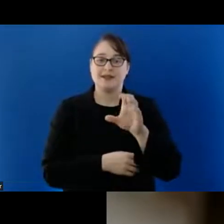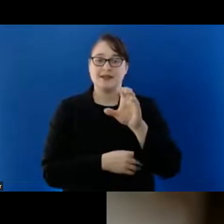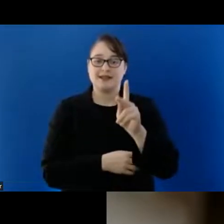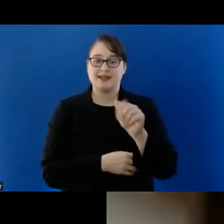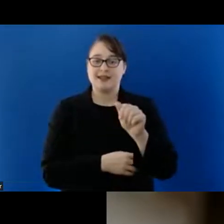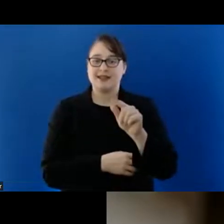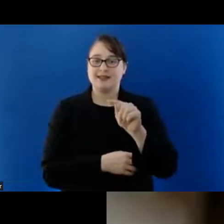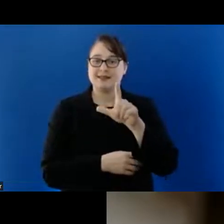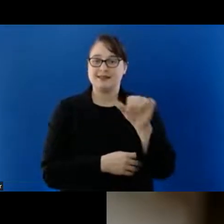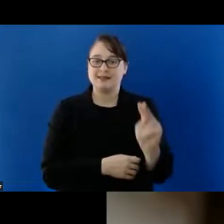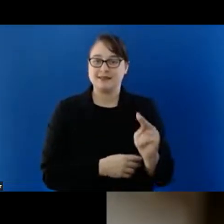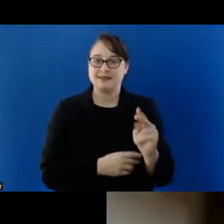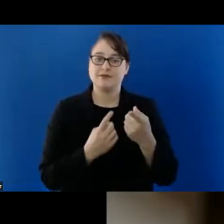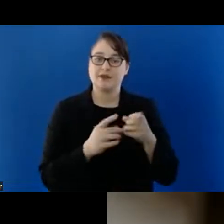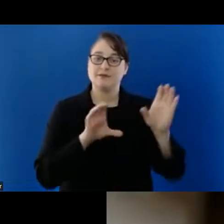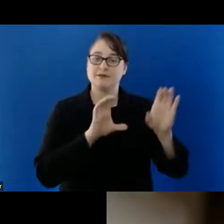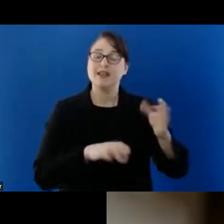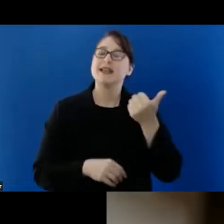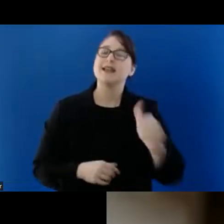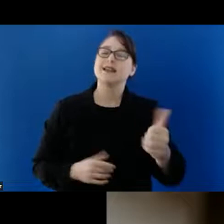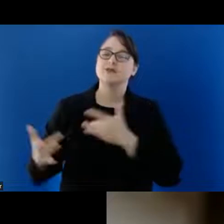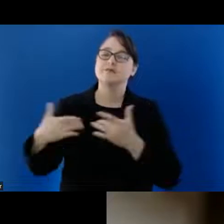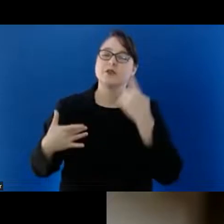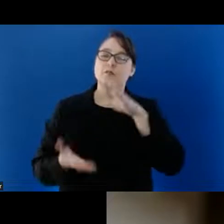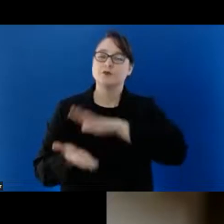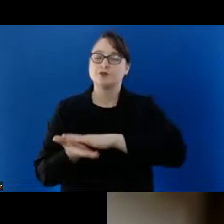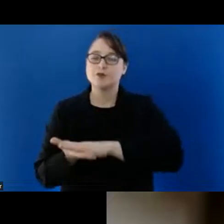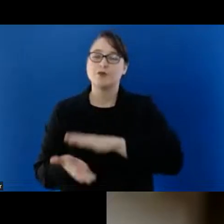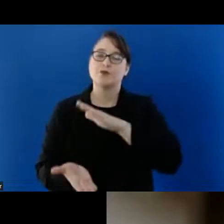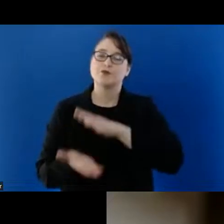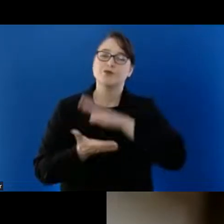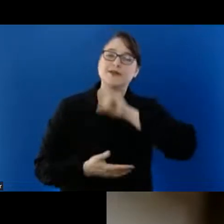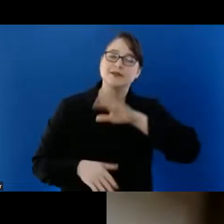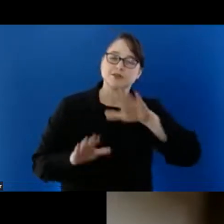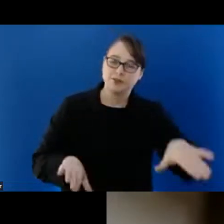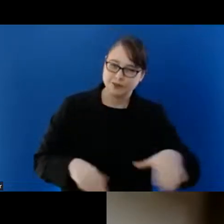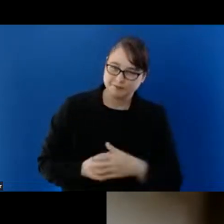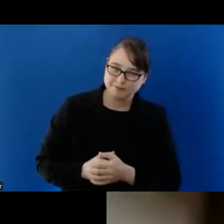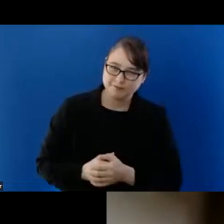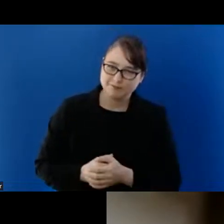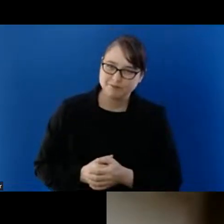Any concerns for school and school-aged children?